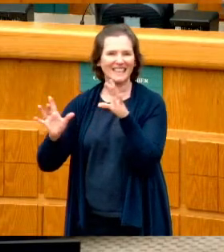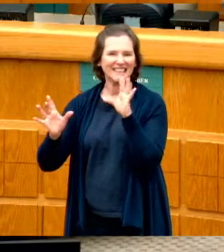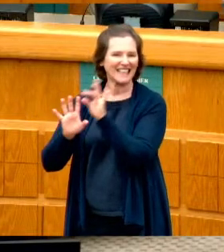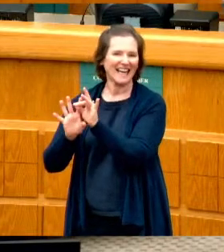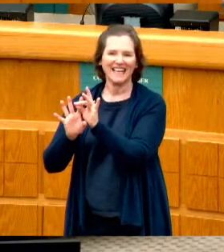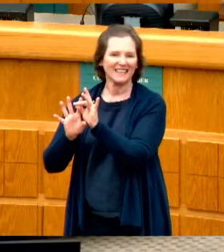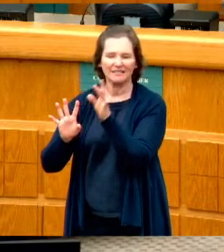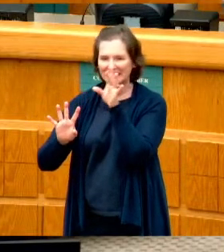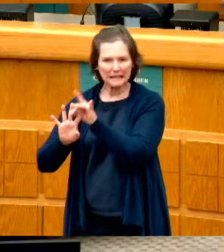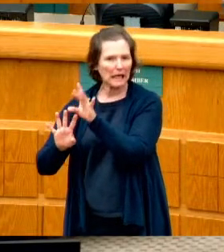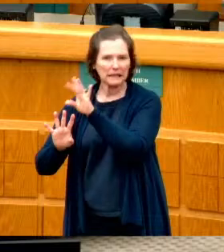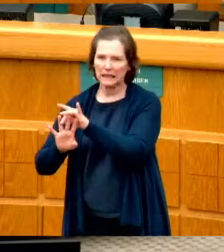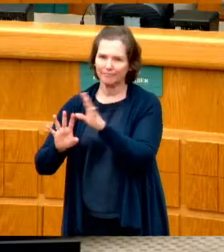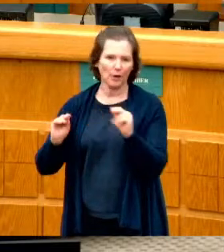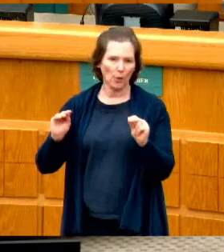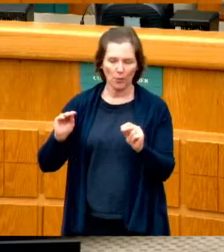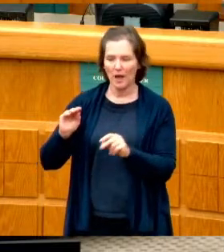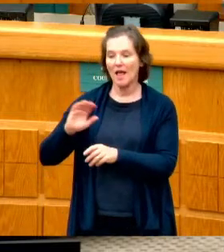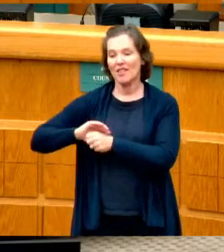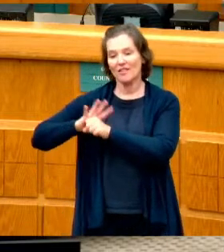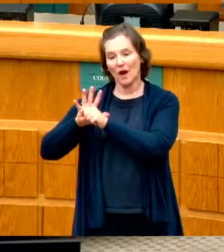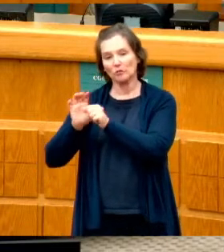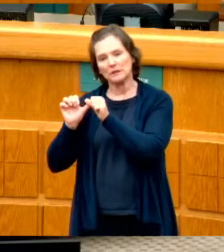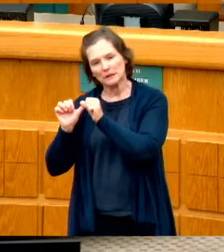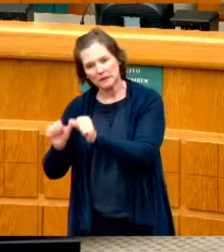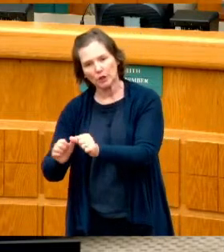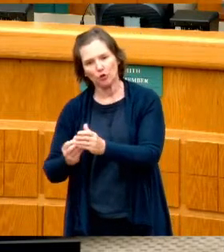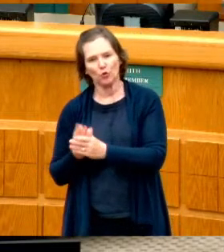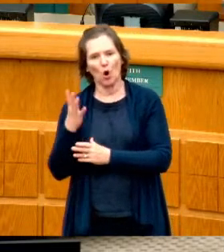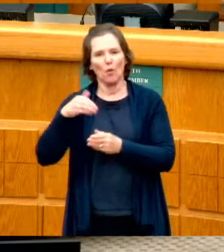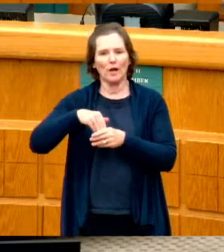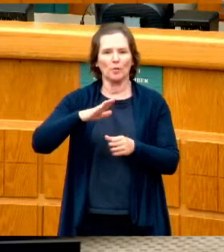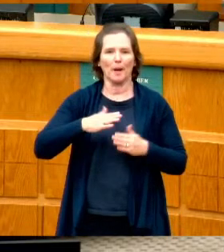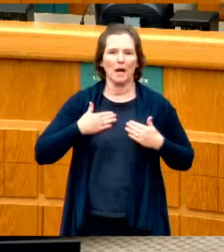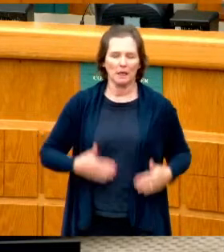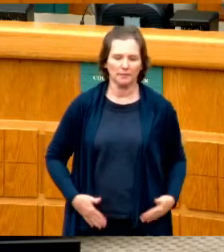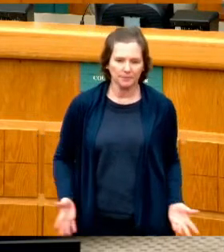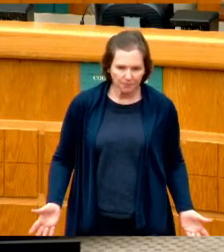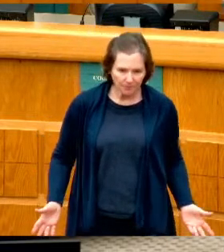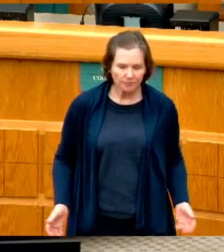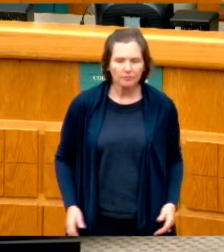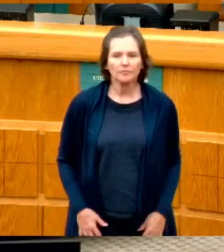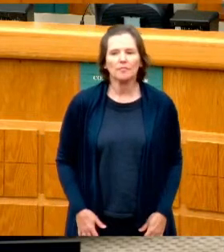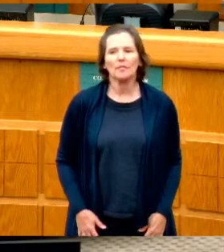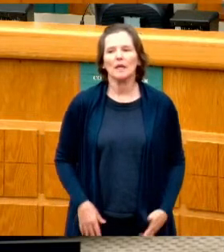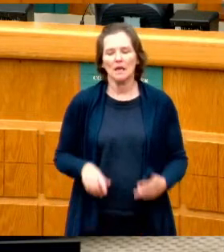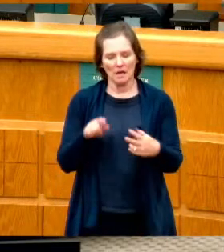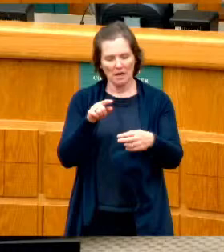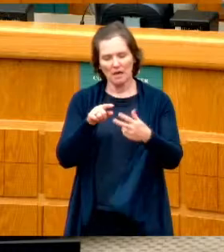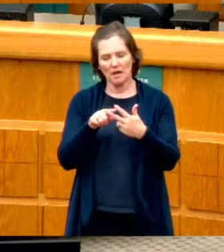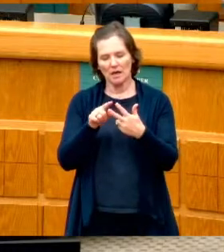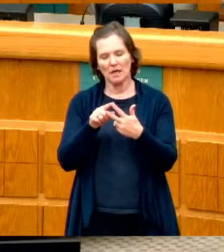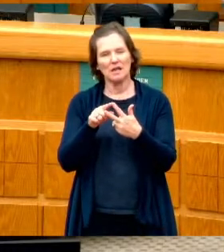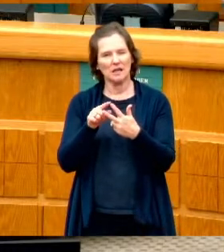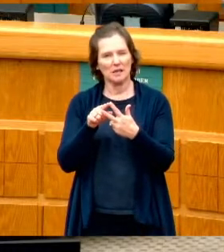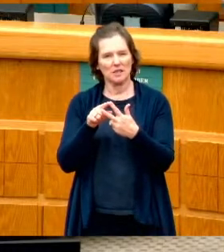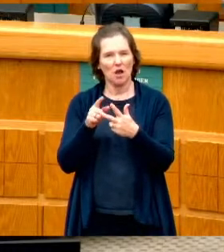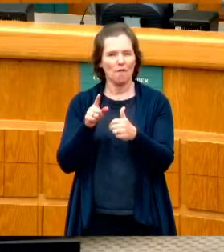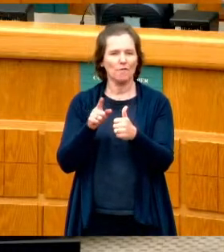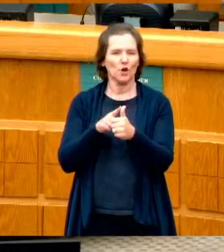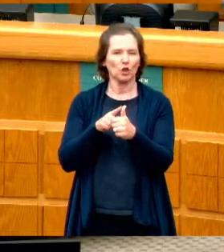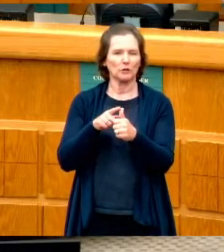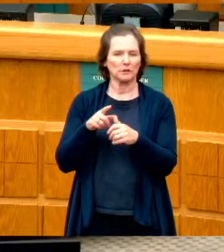and continue to replicate. The South Africa variant was first detected in the US at the end of January